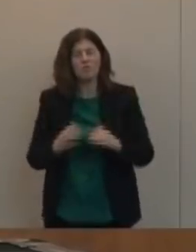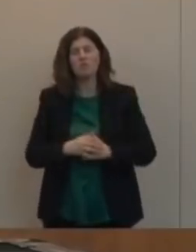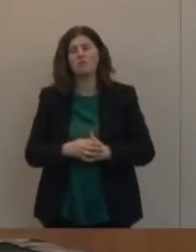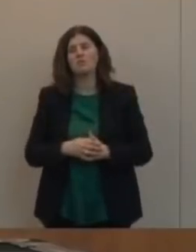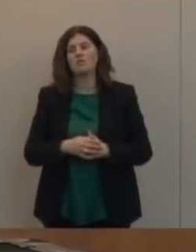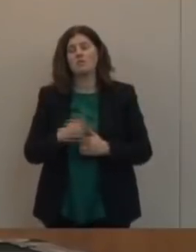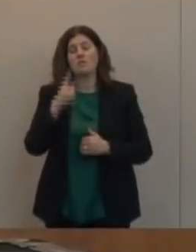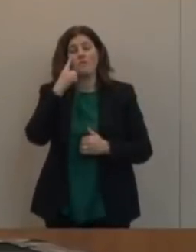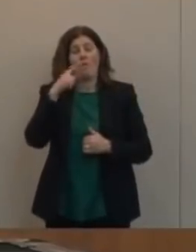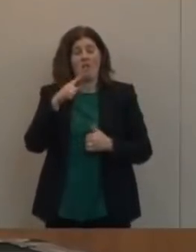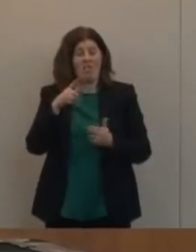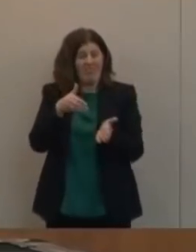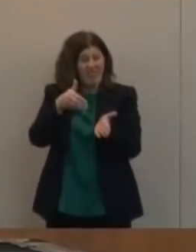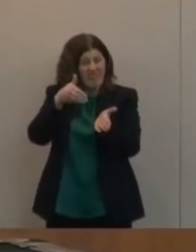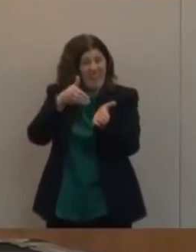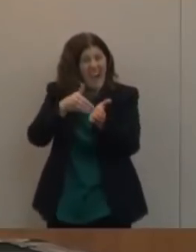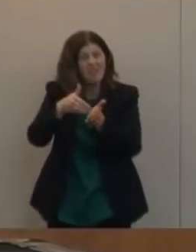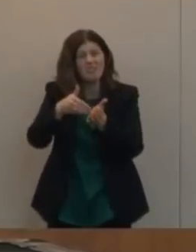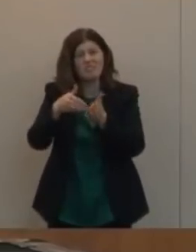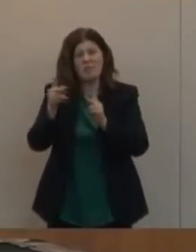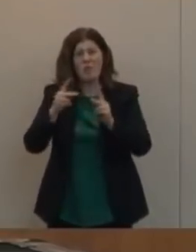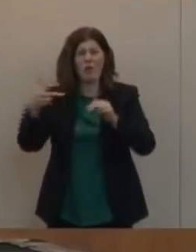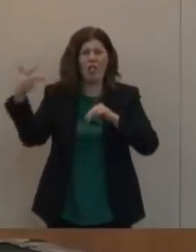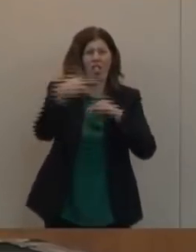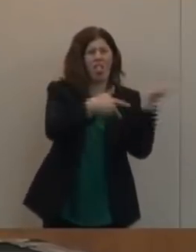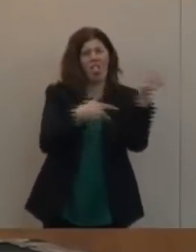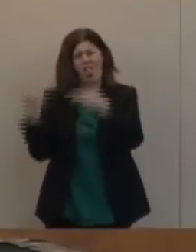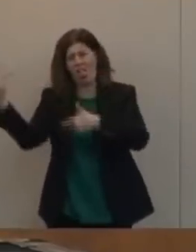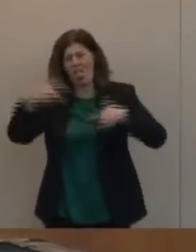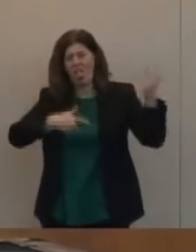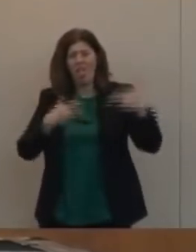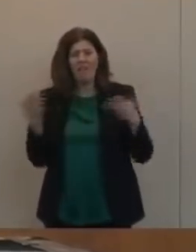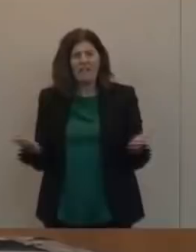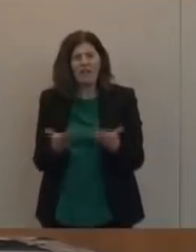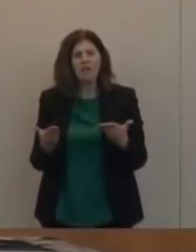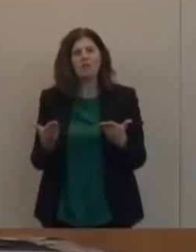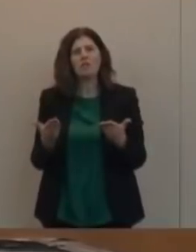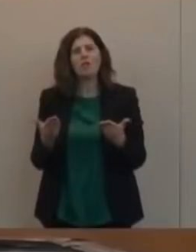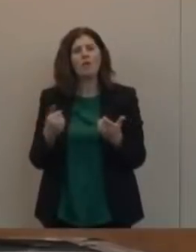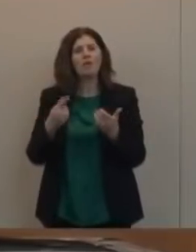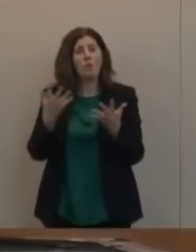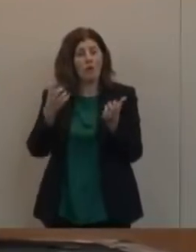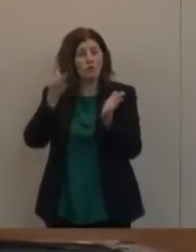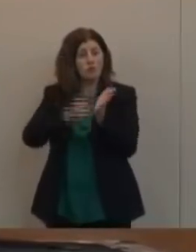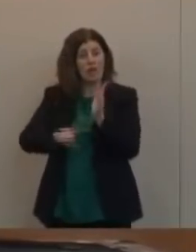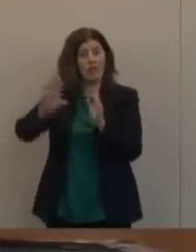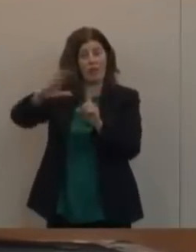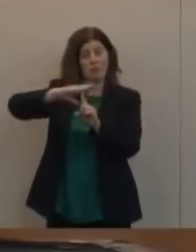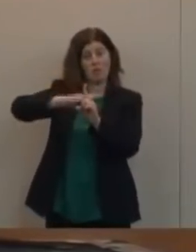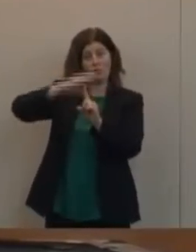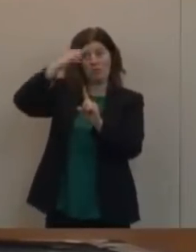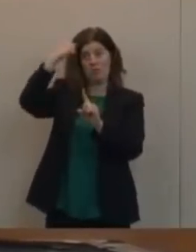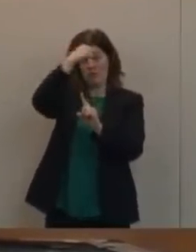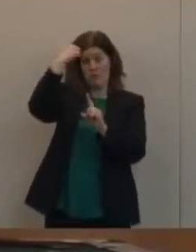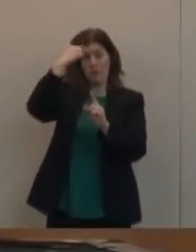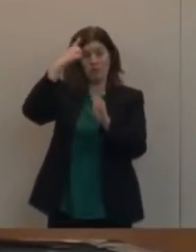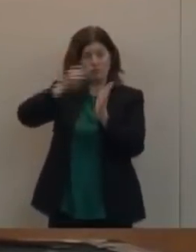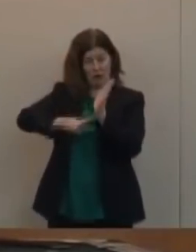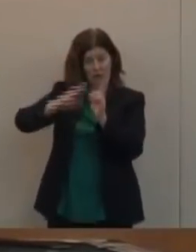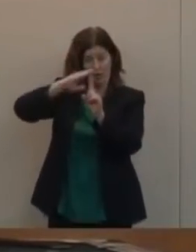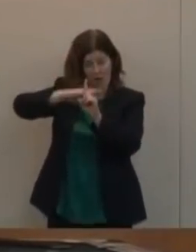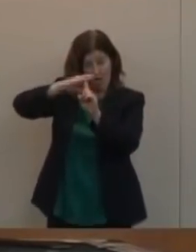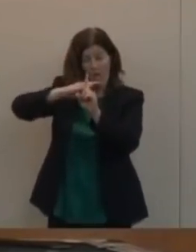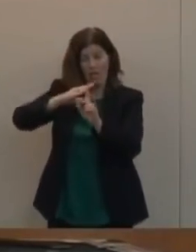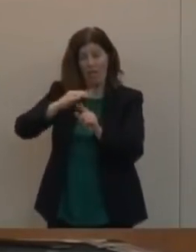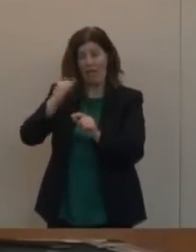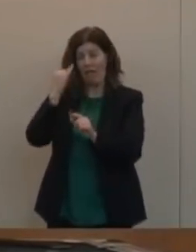for thousands of truckers who come in. We wanted to do temperatures as they were coming into the state, and